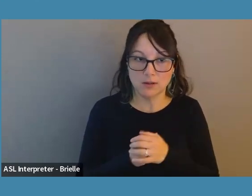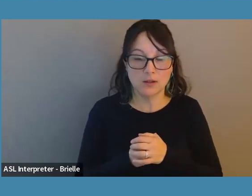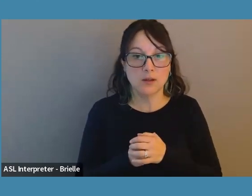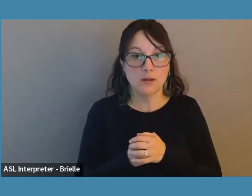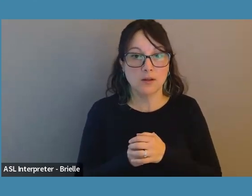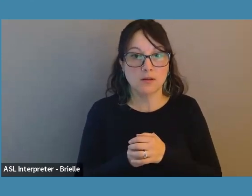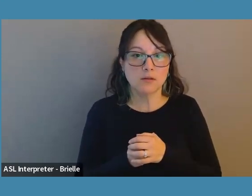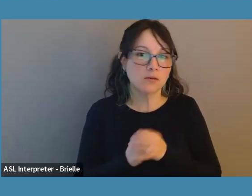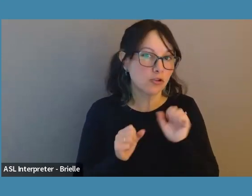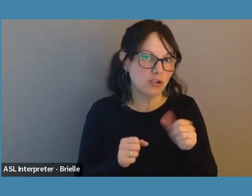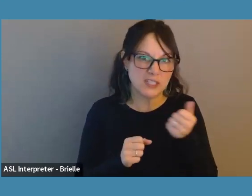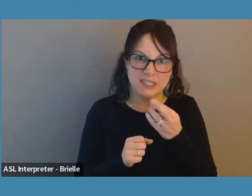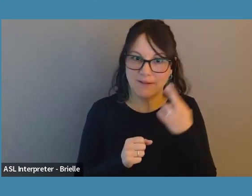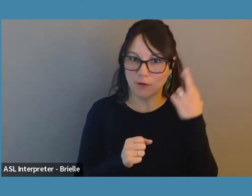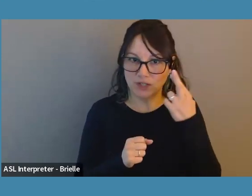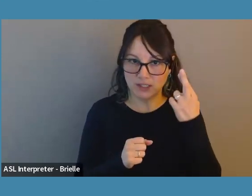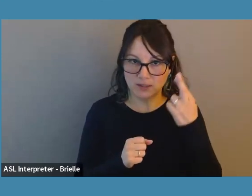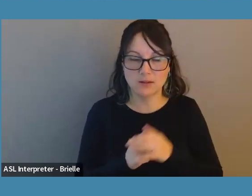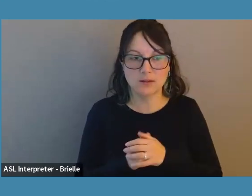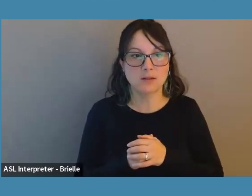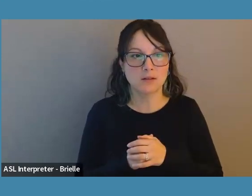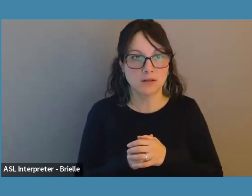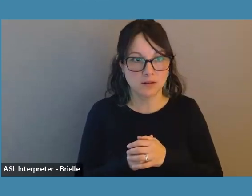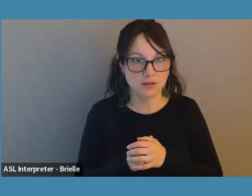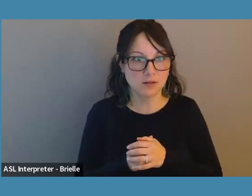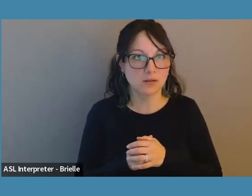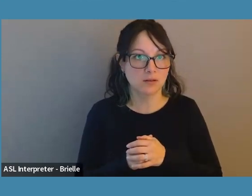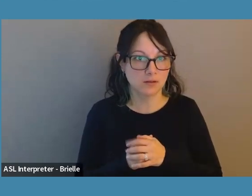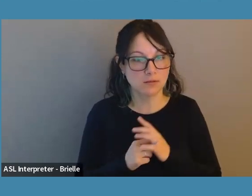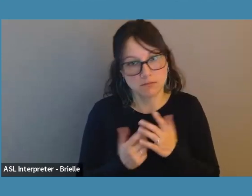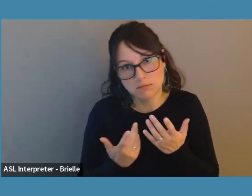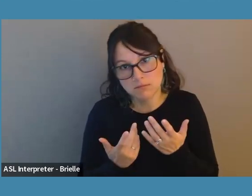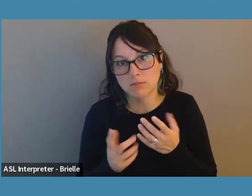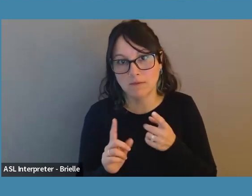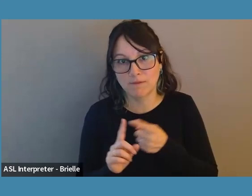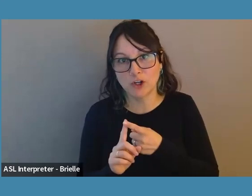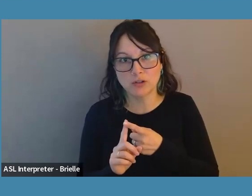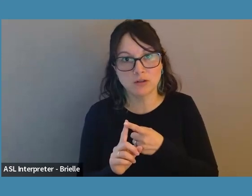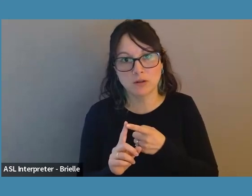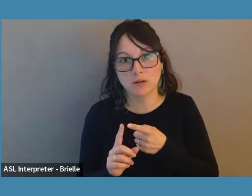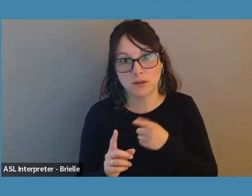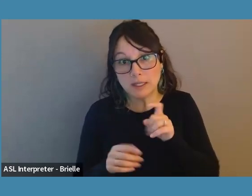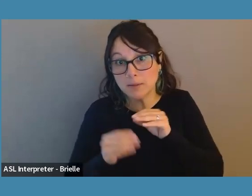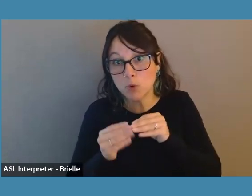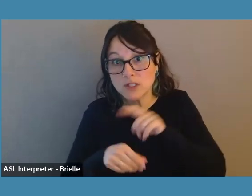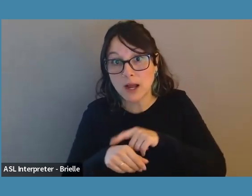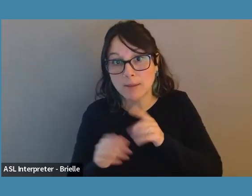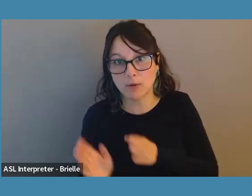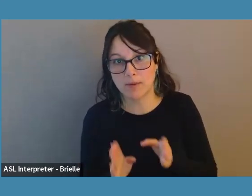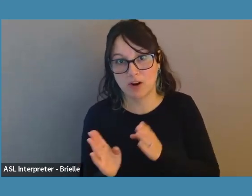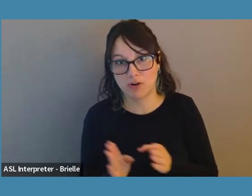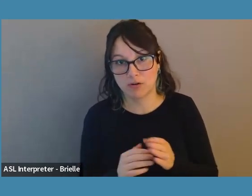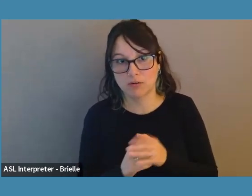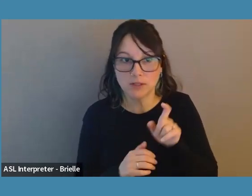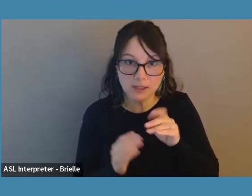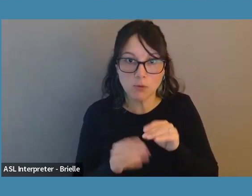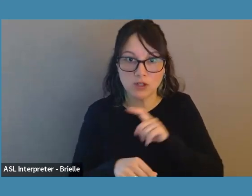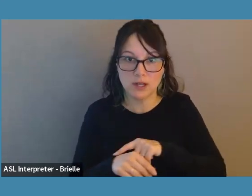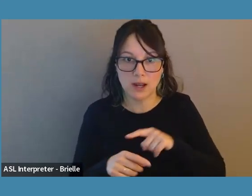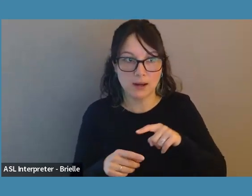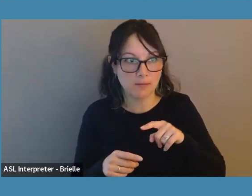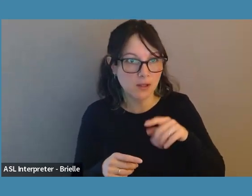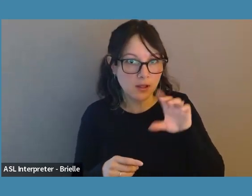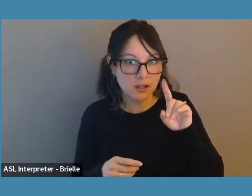there's several reasons you might want one. First of which being that you need more time to prepare. You need more time to gather